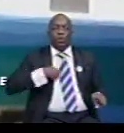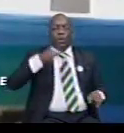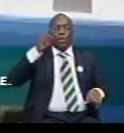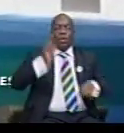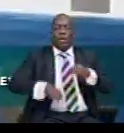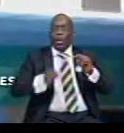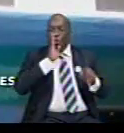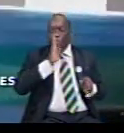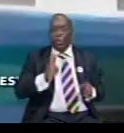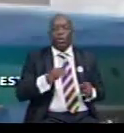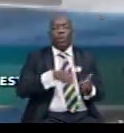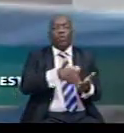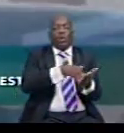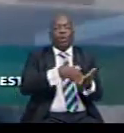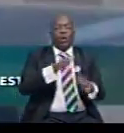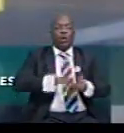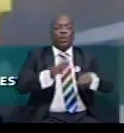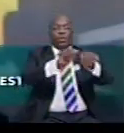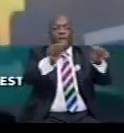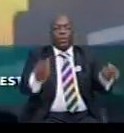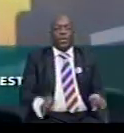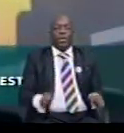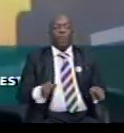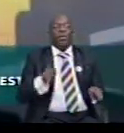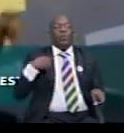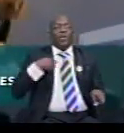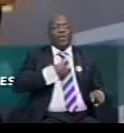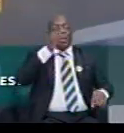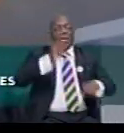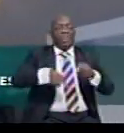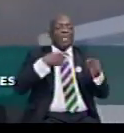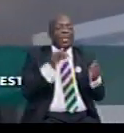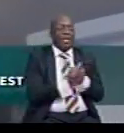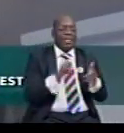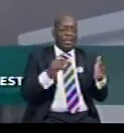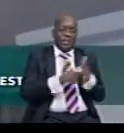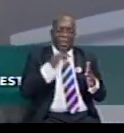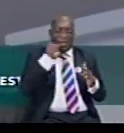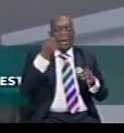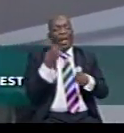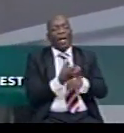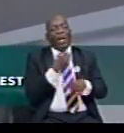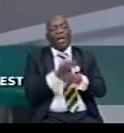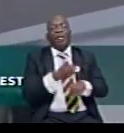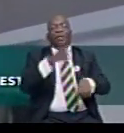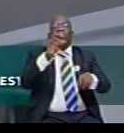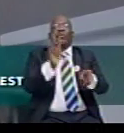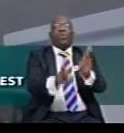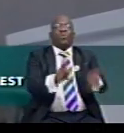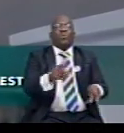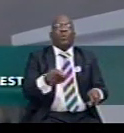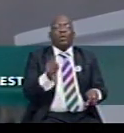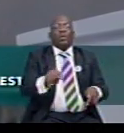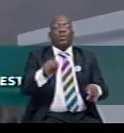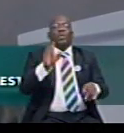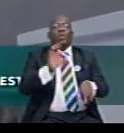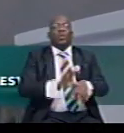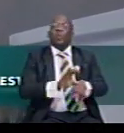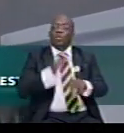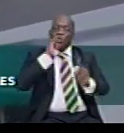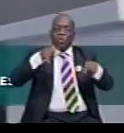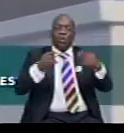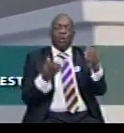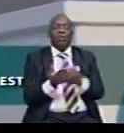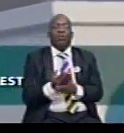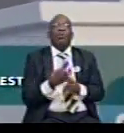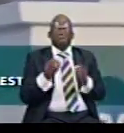pulpit. We cannot say, this is a difficult congregation, and this is a difficult time, and the church is going through a lot now. We need